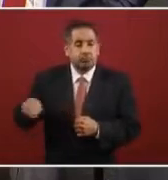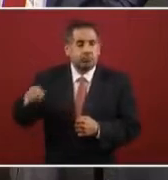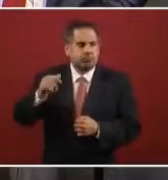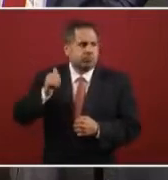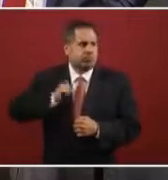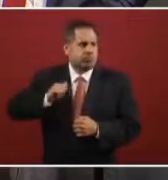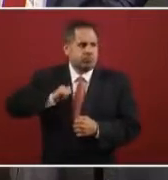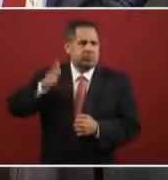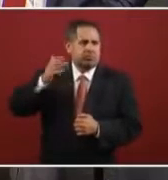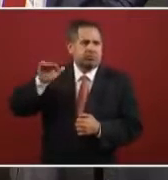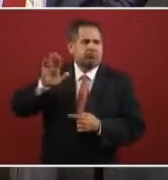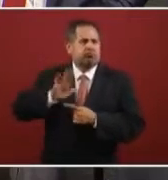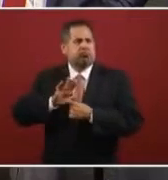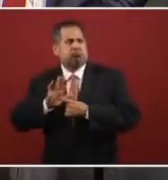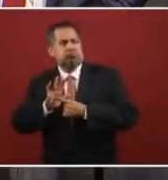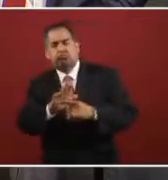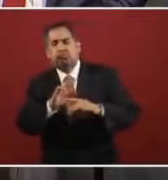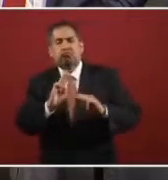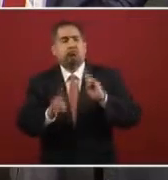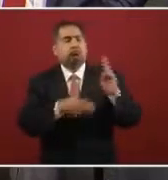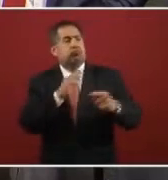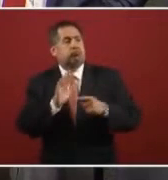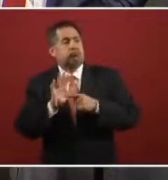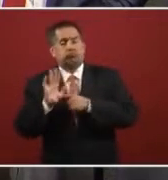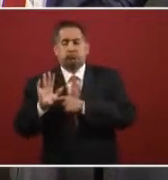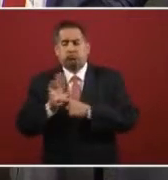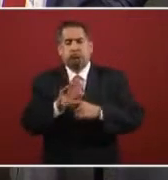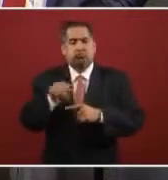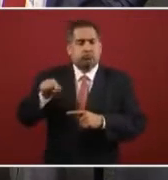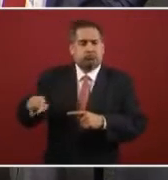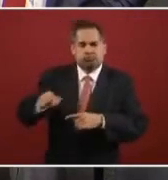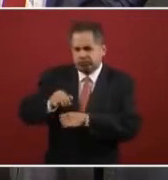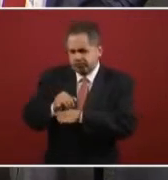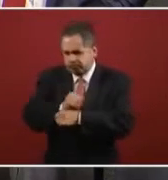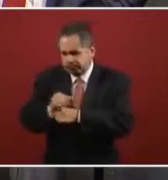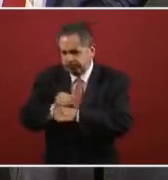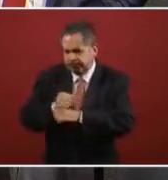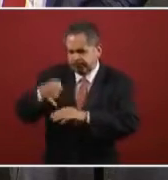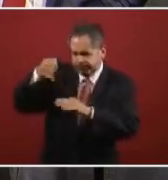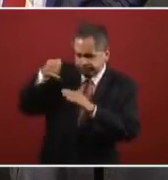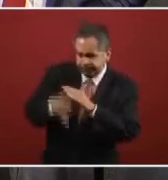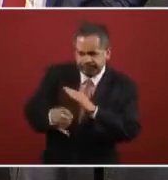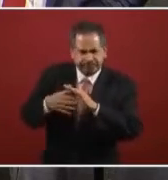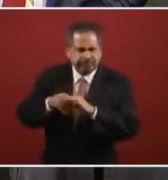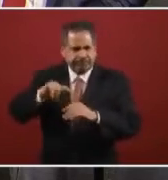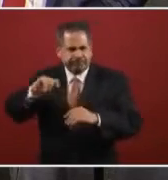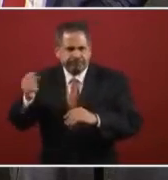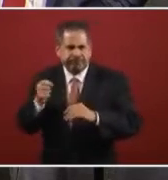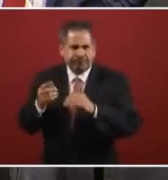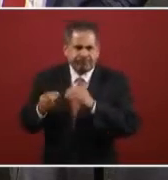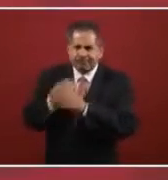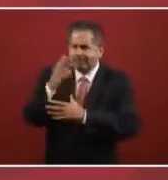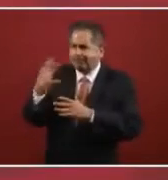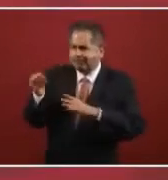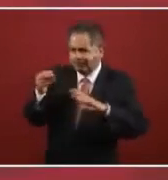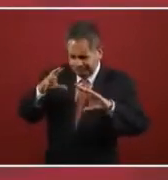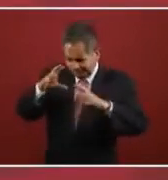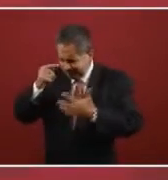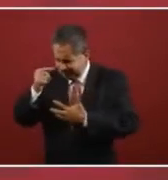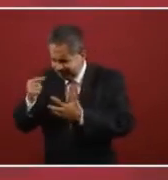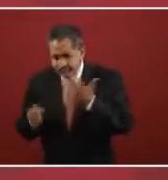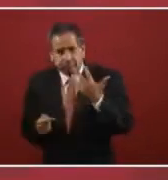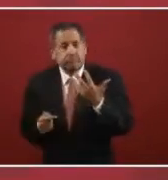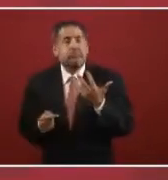ejemplo mundial That was an example en in the world investigación, with the en investigation tecnología, and en technology,